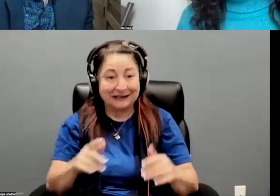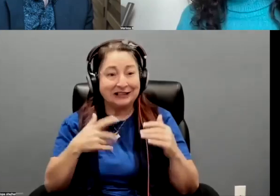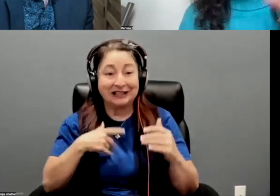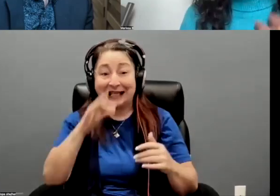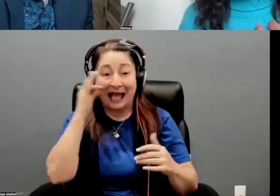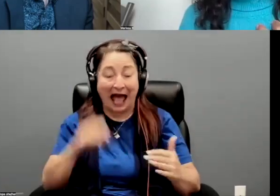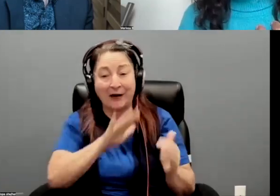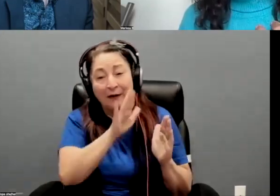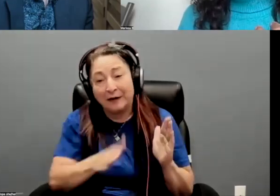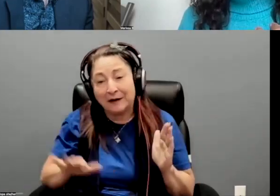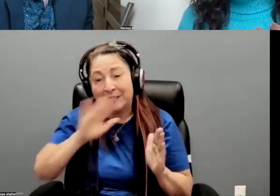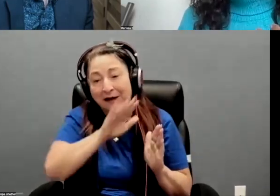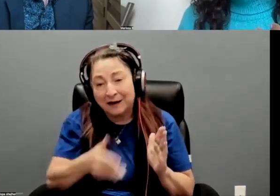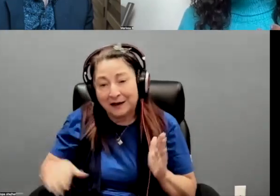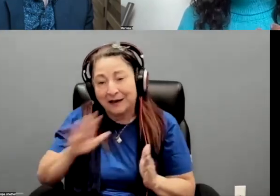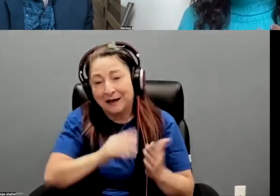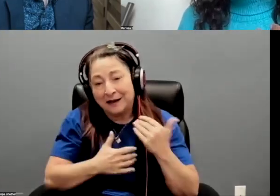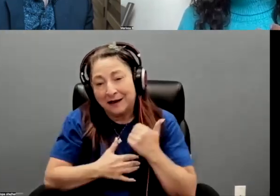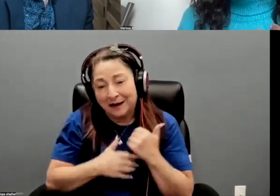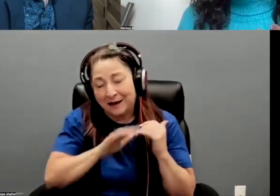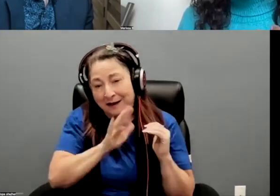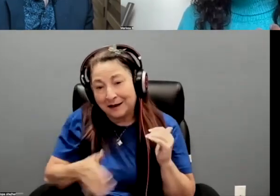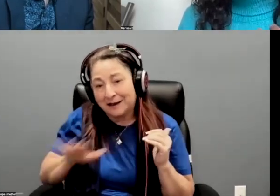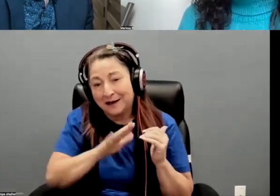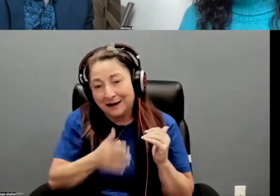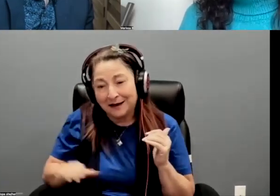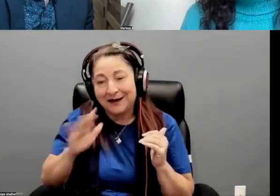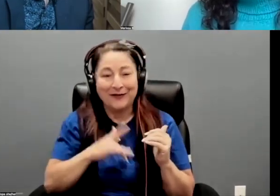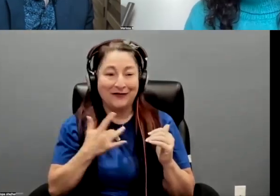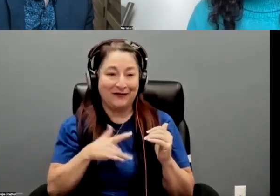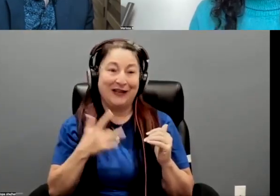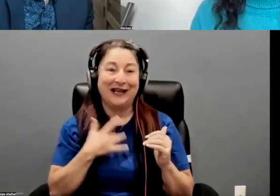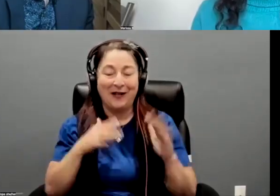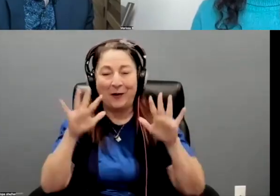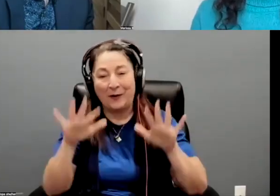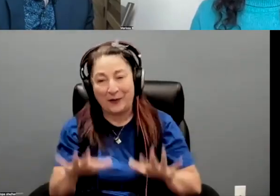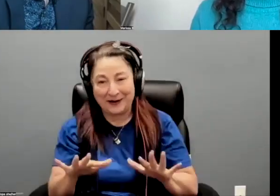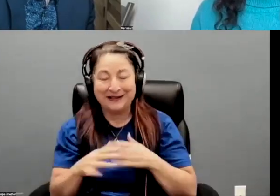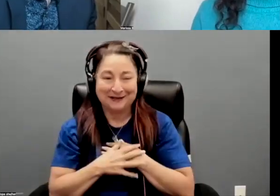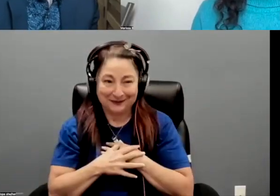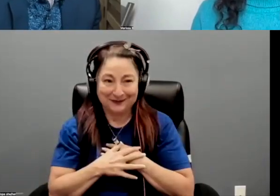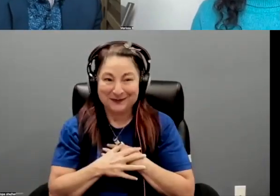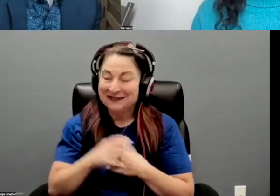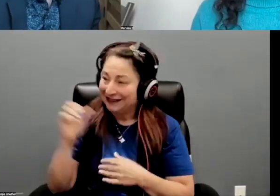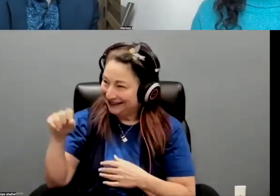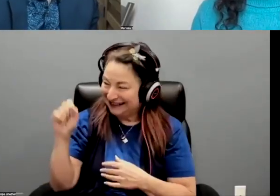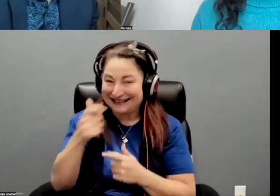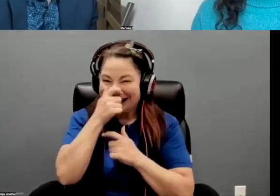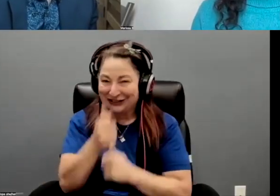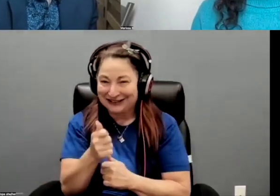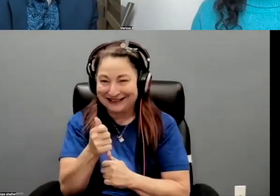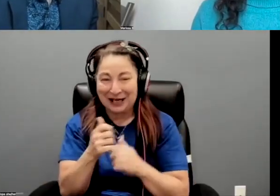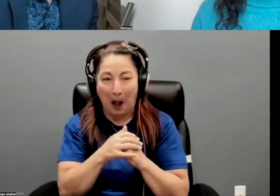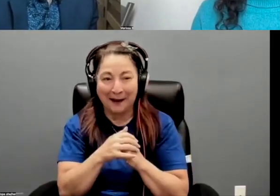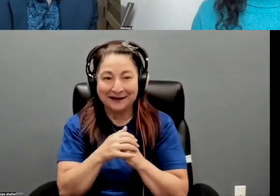cat to feel a little sane and a little bit less overwhelmed. Yeah. Yeah. And it's interesting.